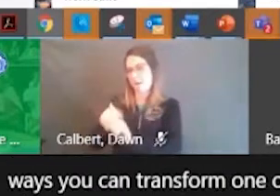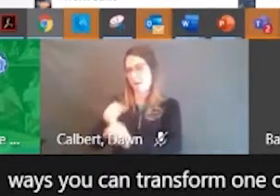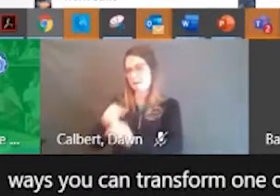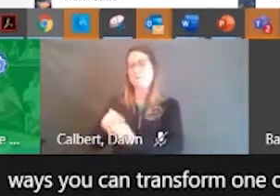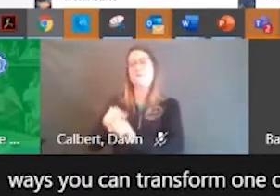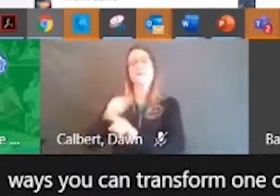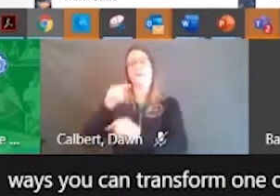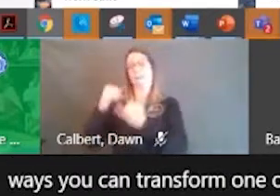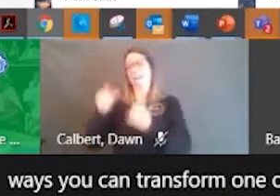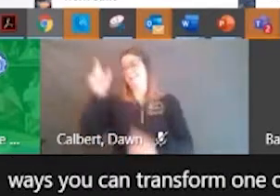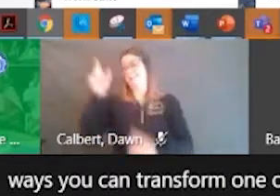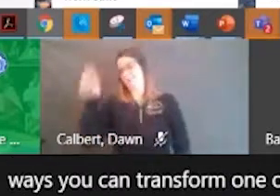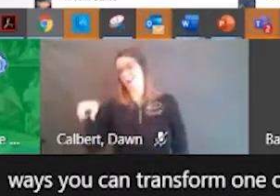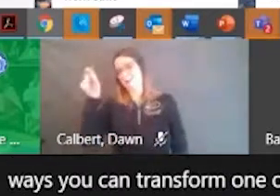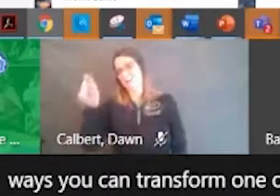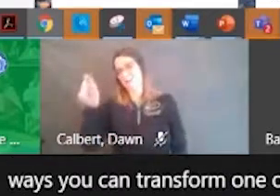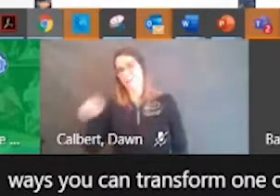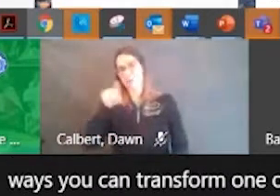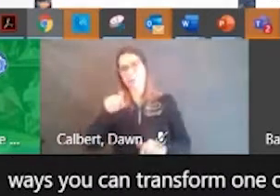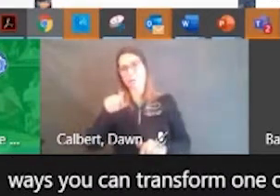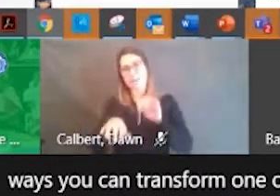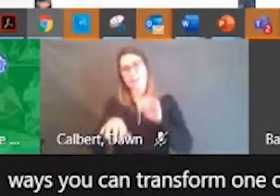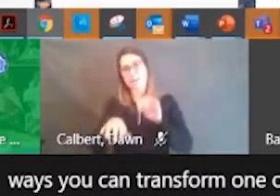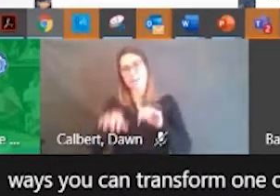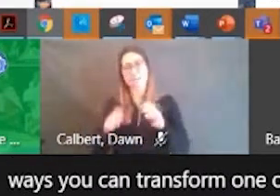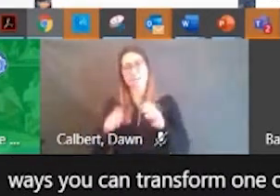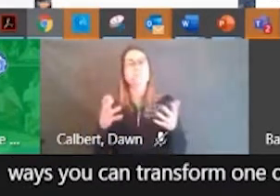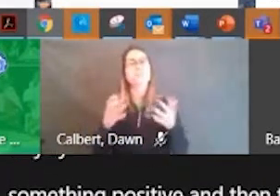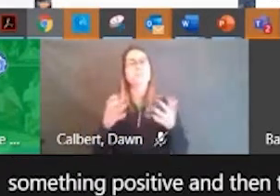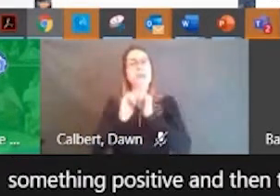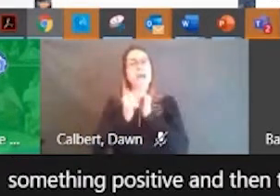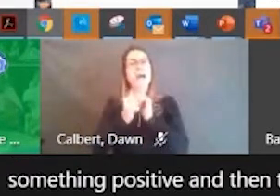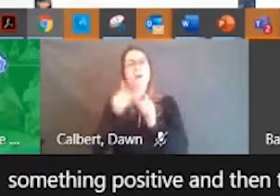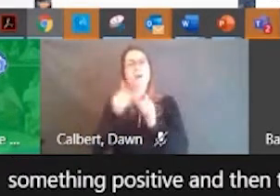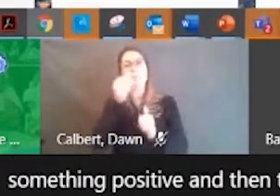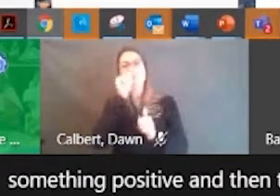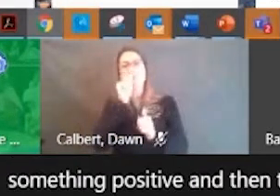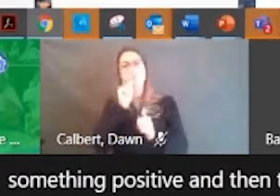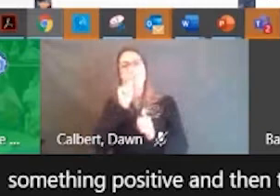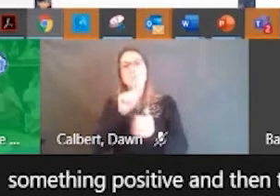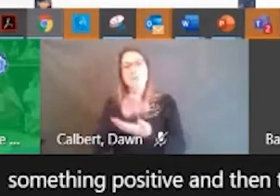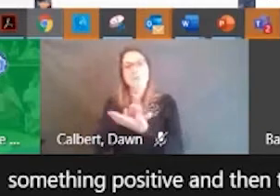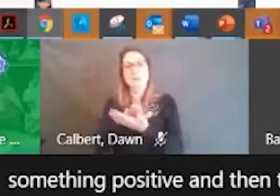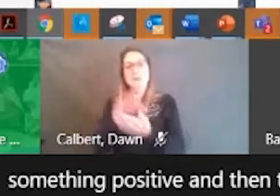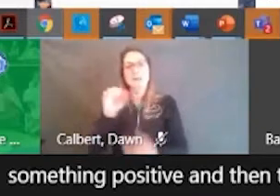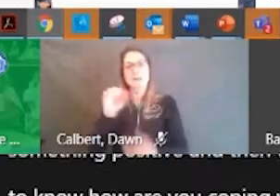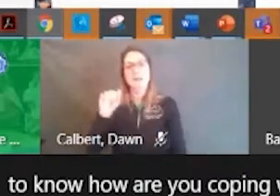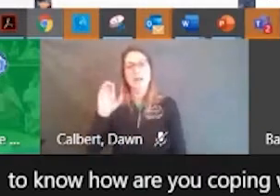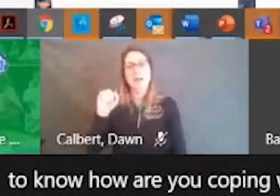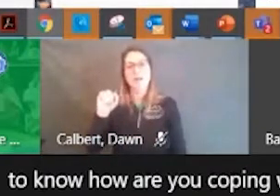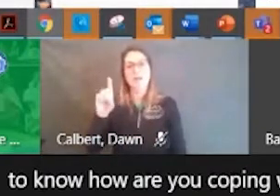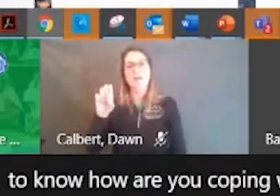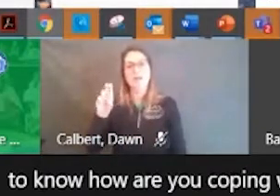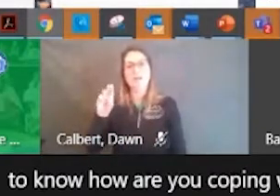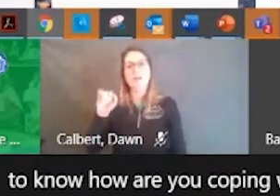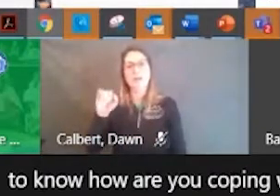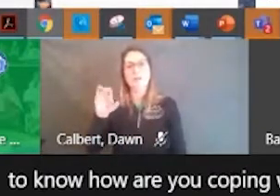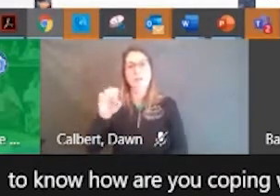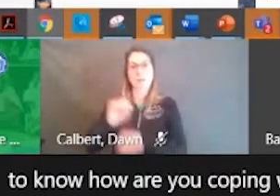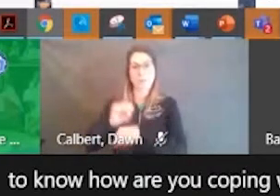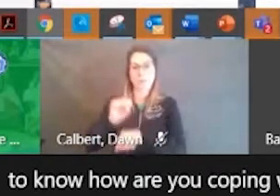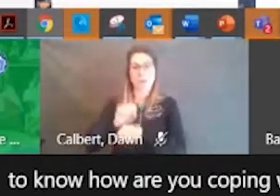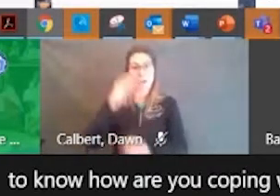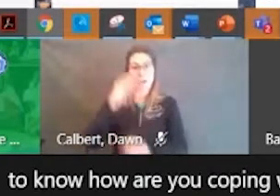then the final column, we just want to know, how are you coping with your academic workload? We know that the semester is